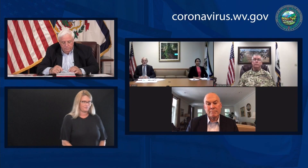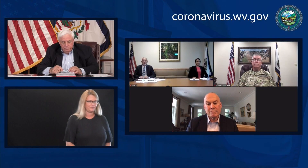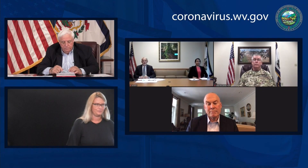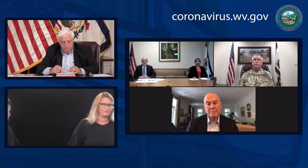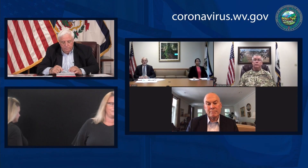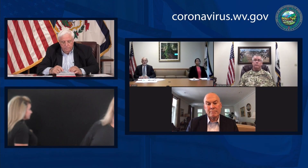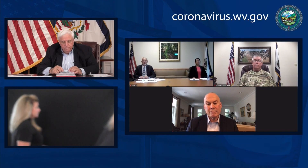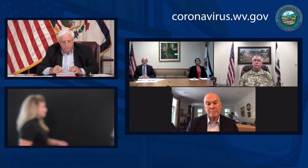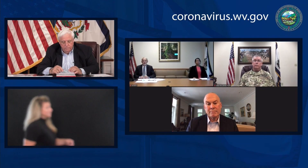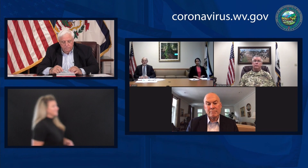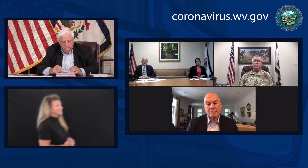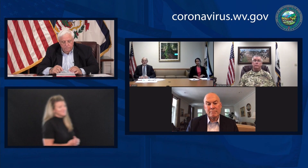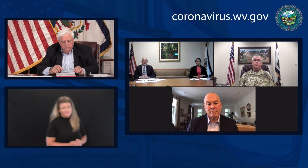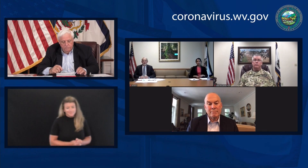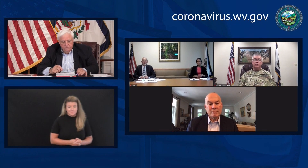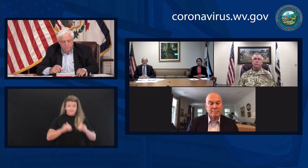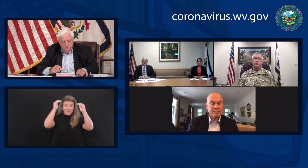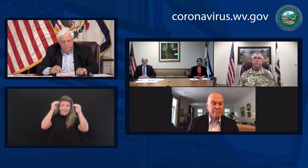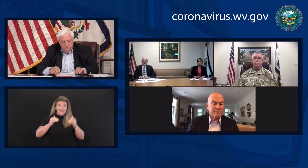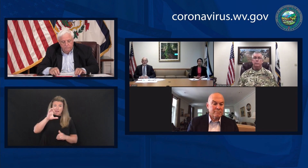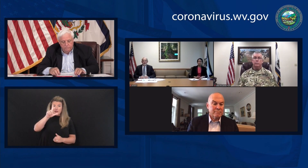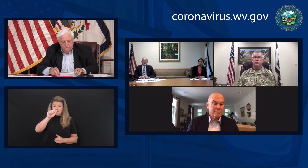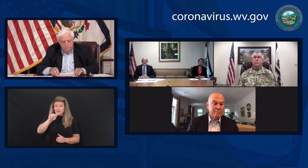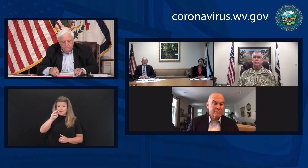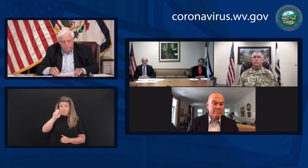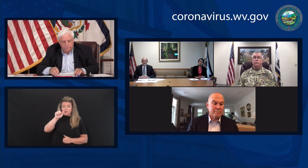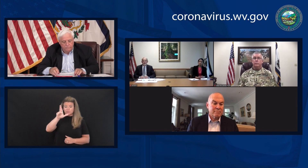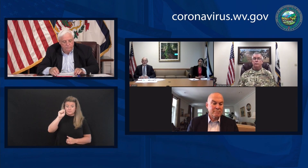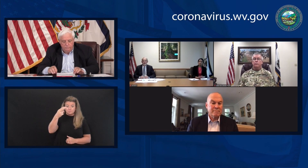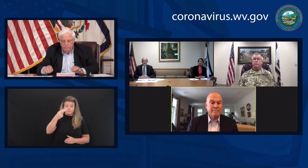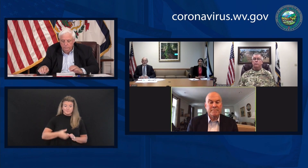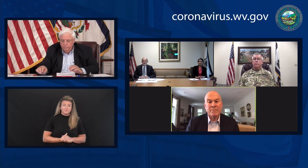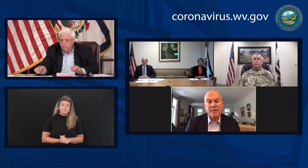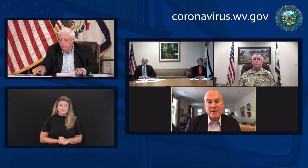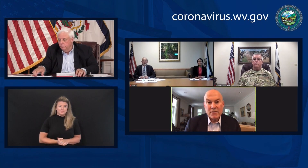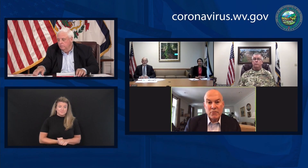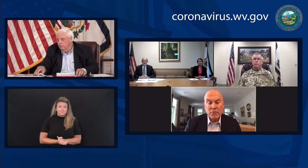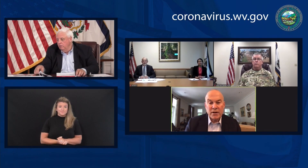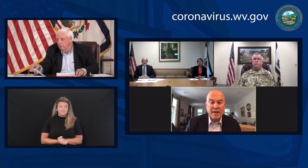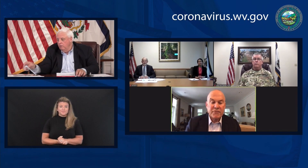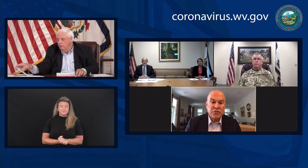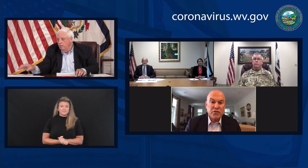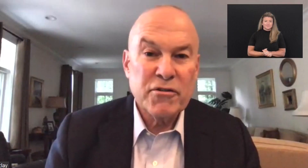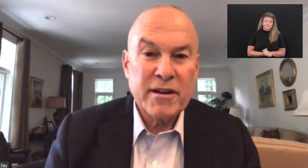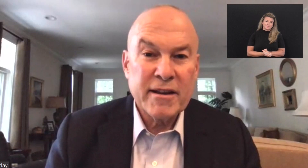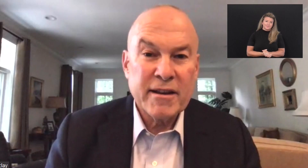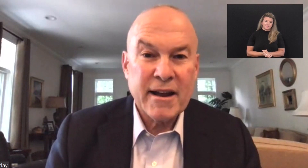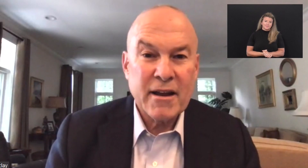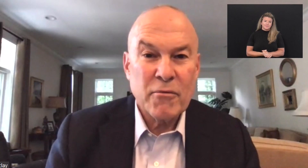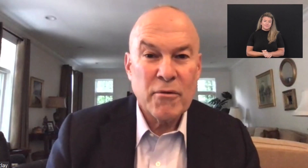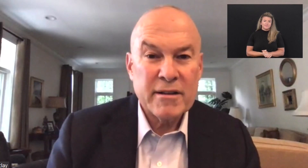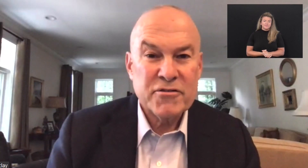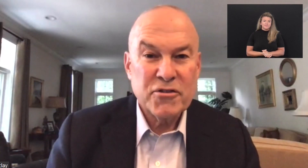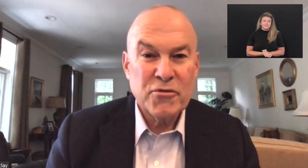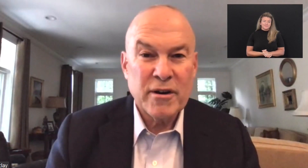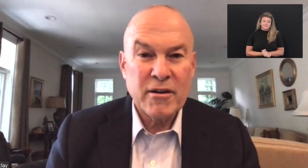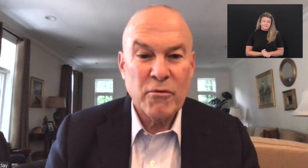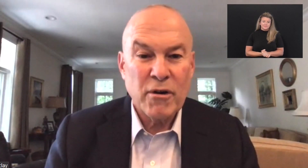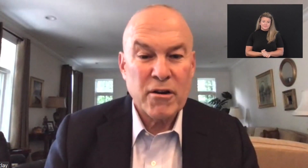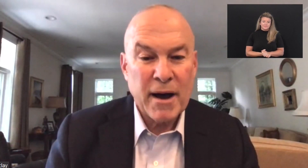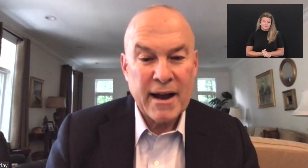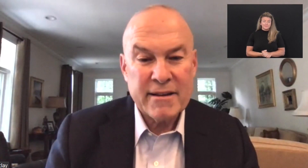you want this, you have easy things to do. You could be a good role model and do it, and